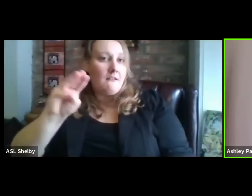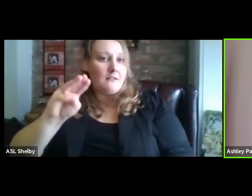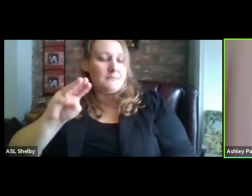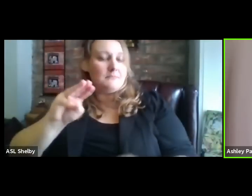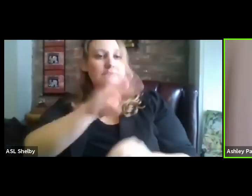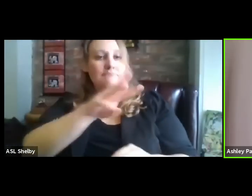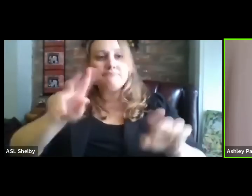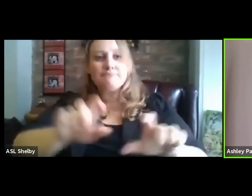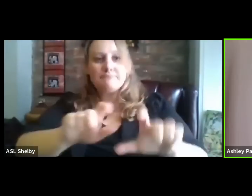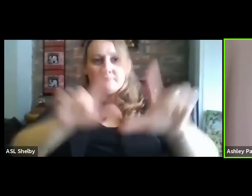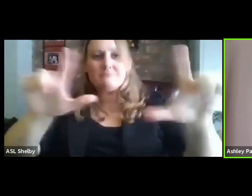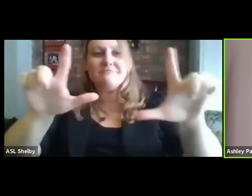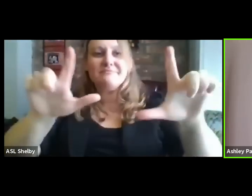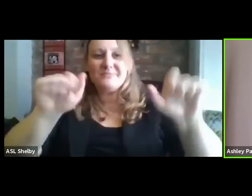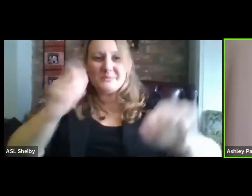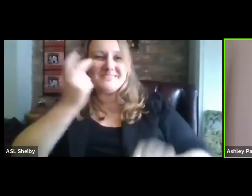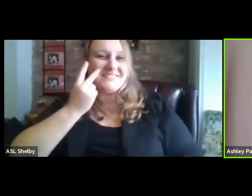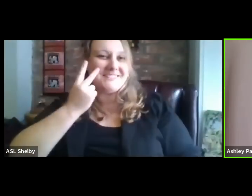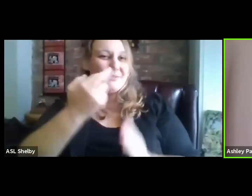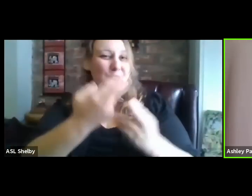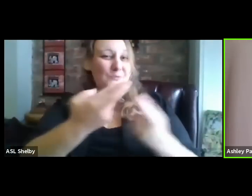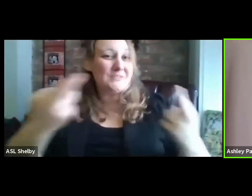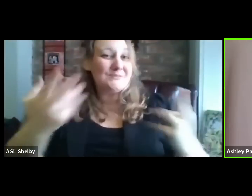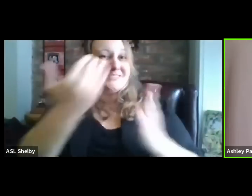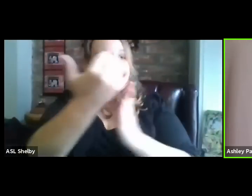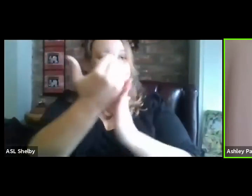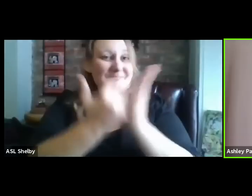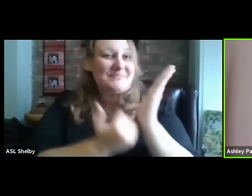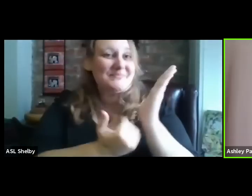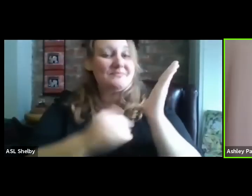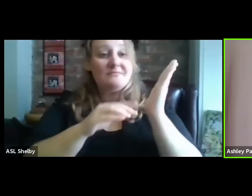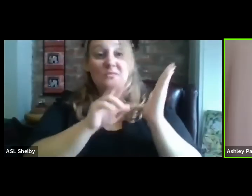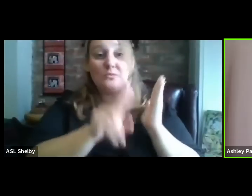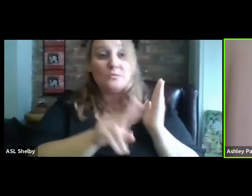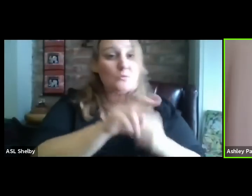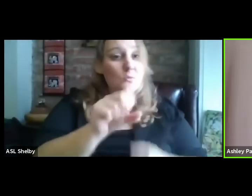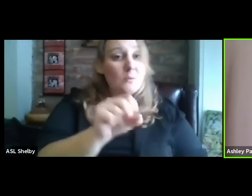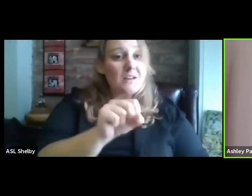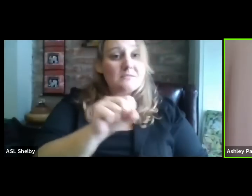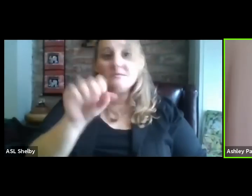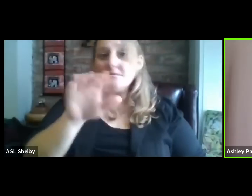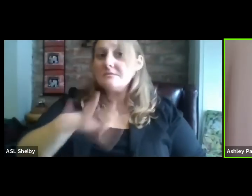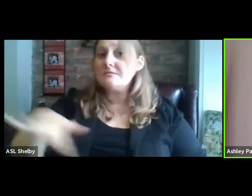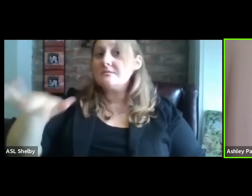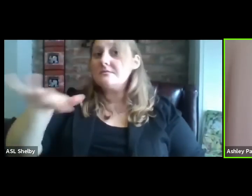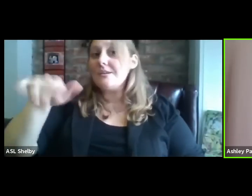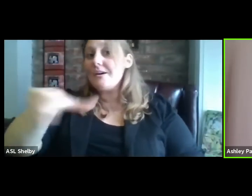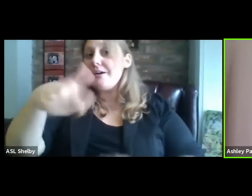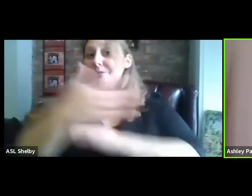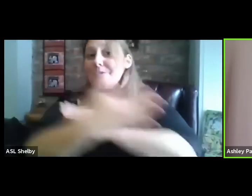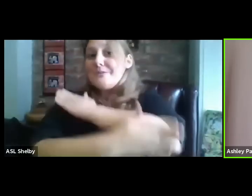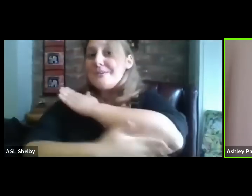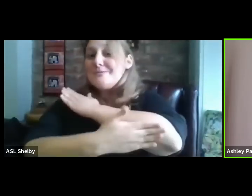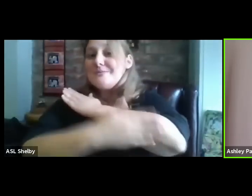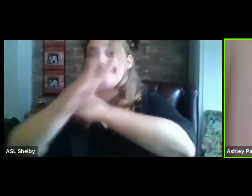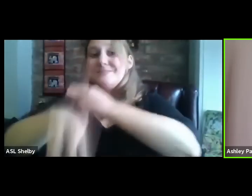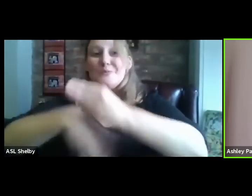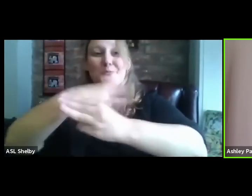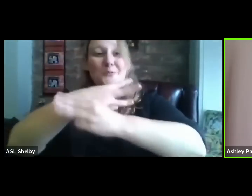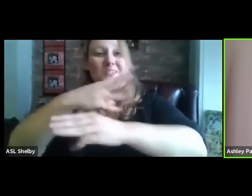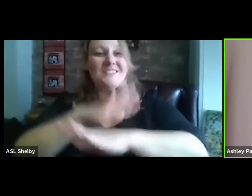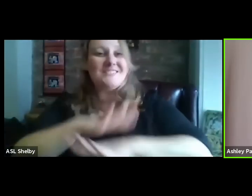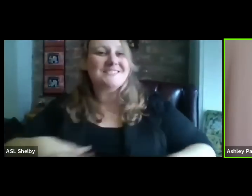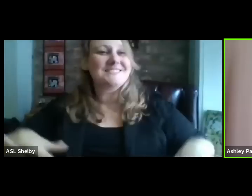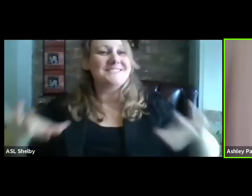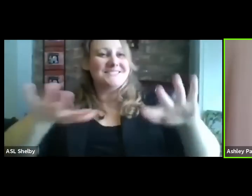the US, and across the world. So it doesn't matter where you are, we have resources for you. Now, if